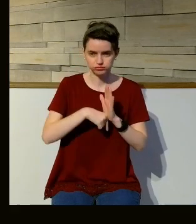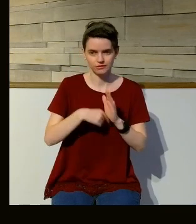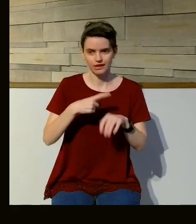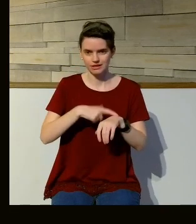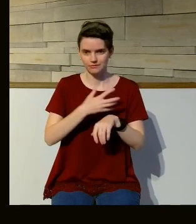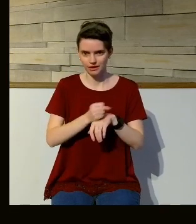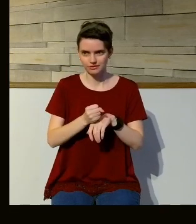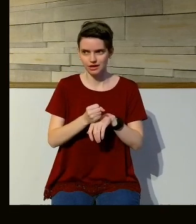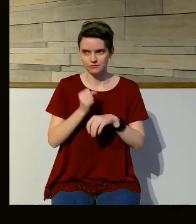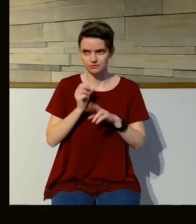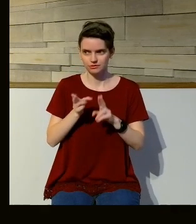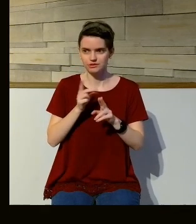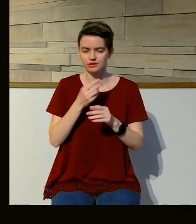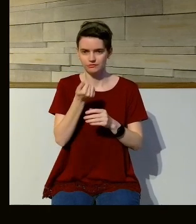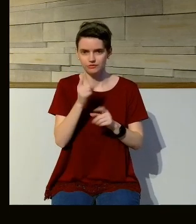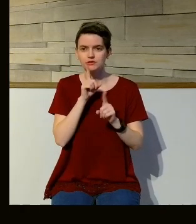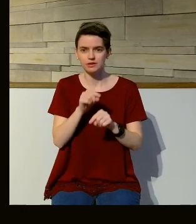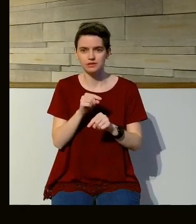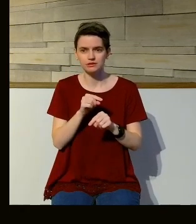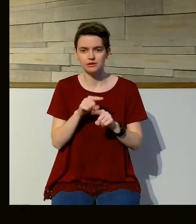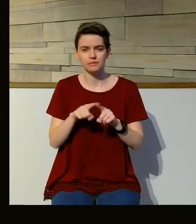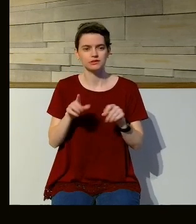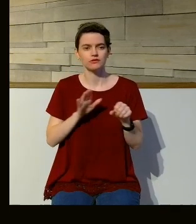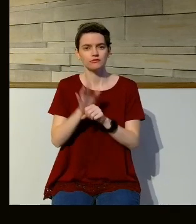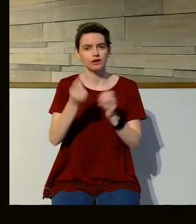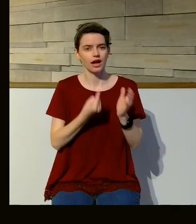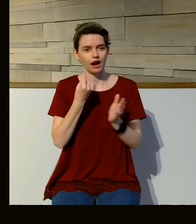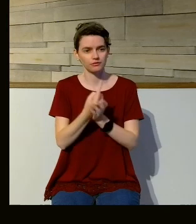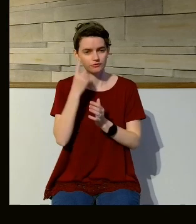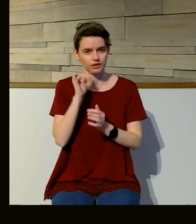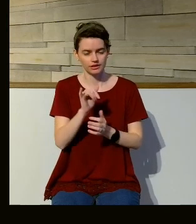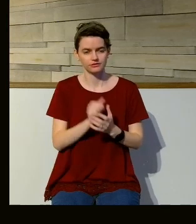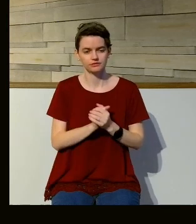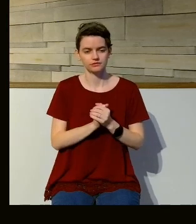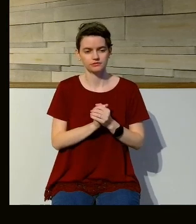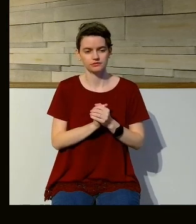have left, I'm going to rush through some responses. But it's an entire hour on The Case for the Soul.